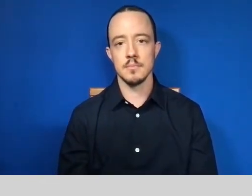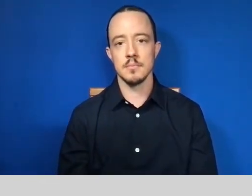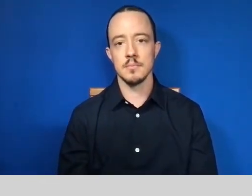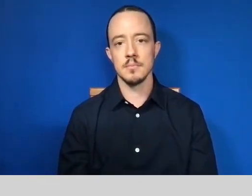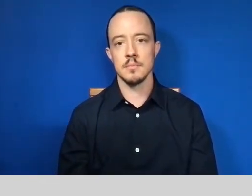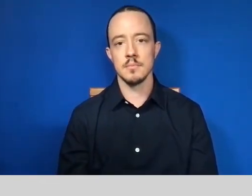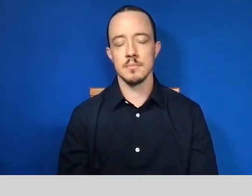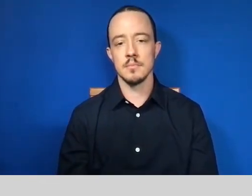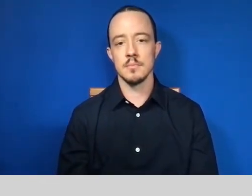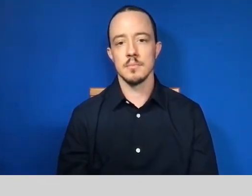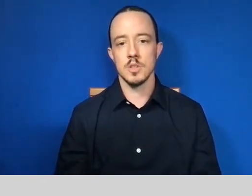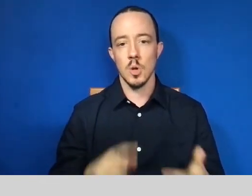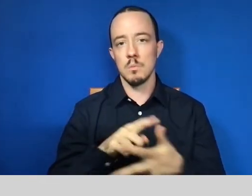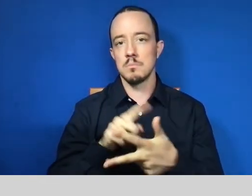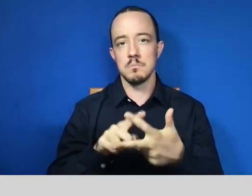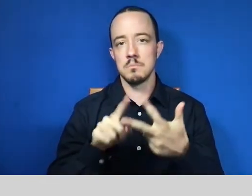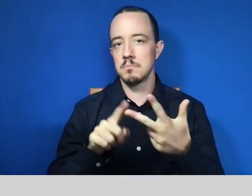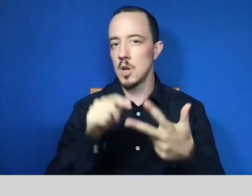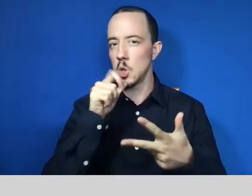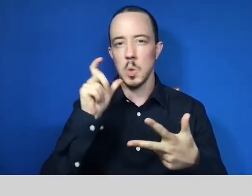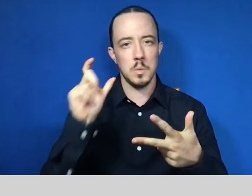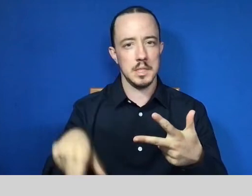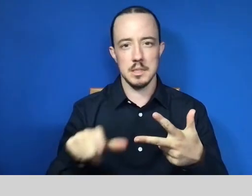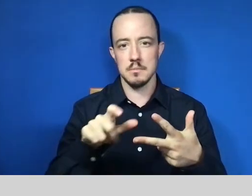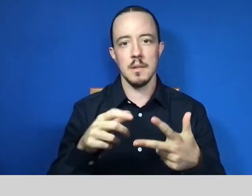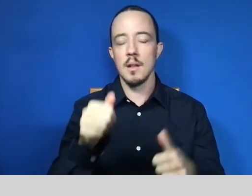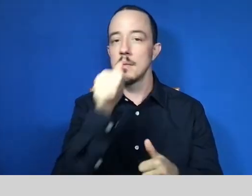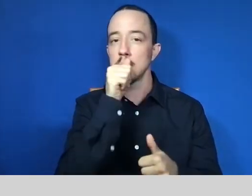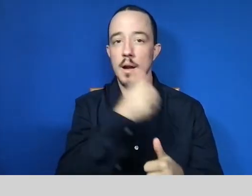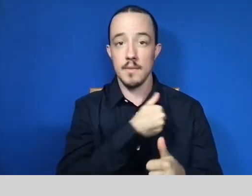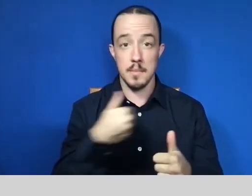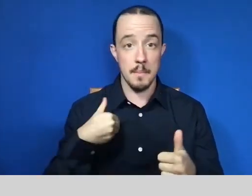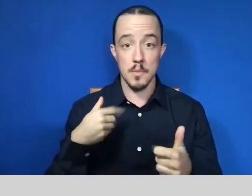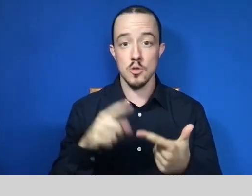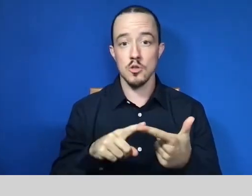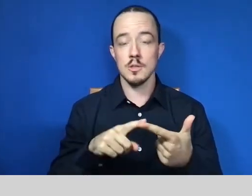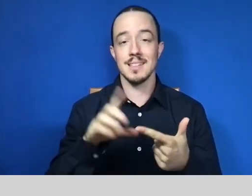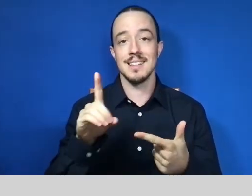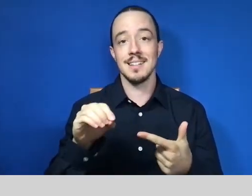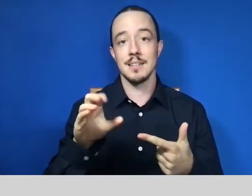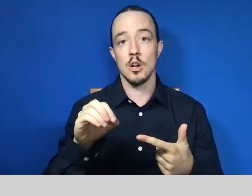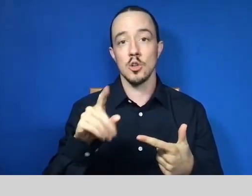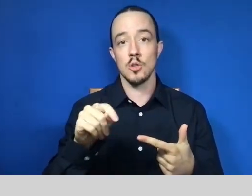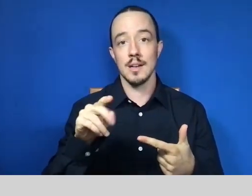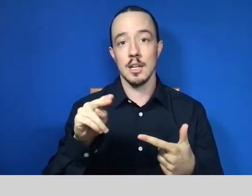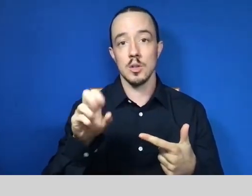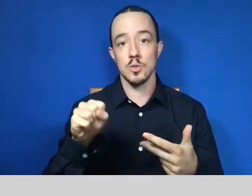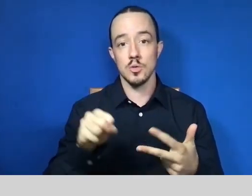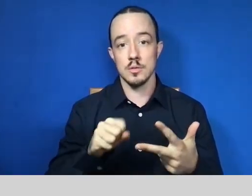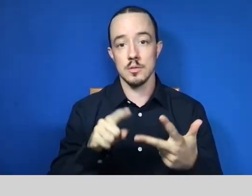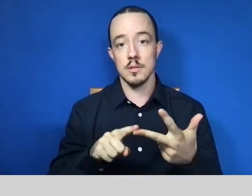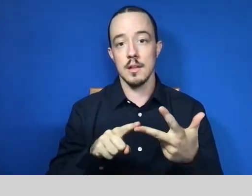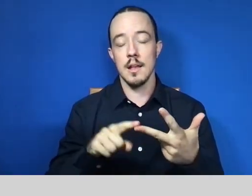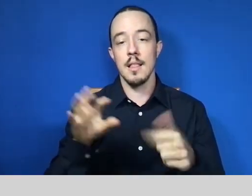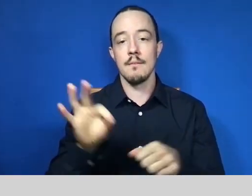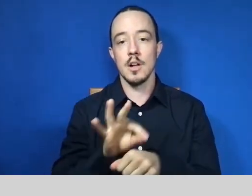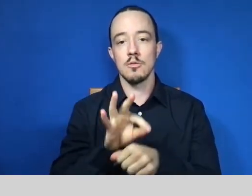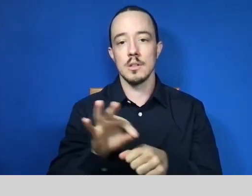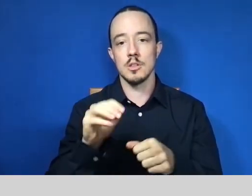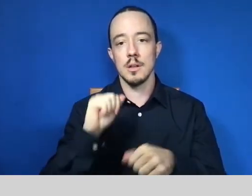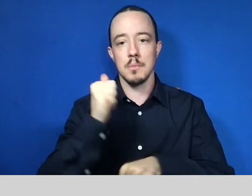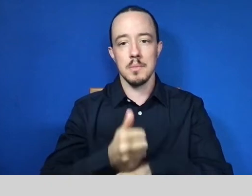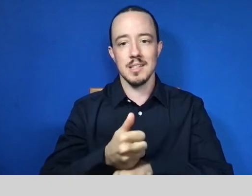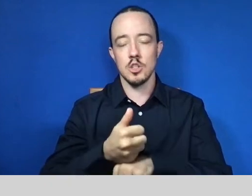omitted? You can omit private members, all the decorators, and the function implementations could also